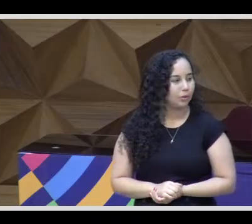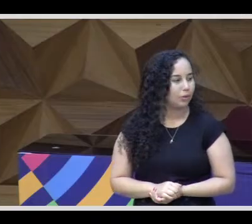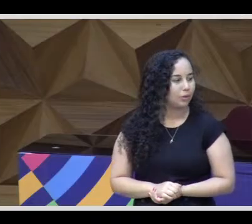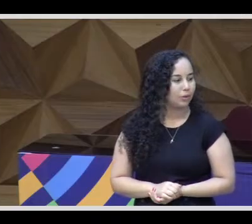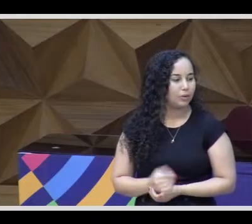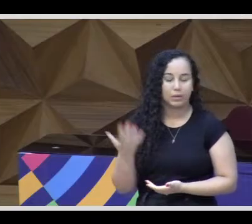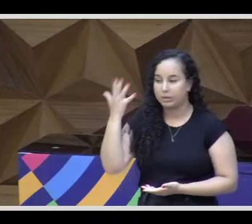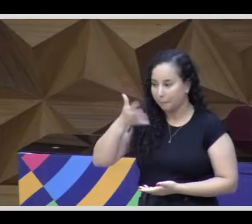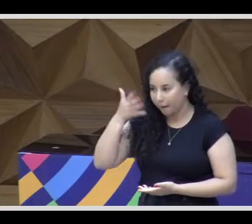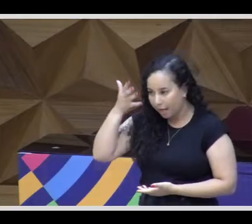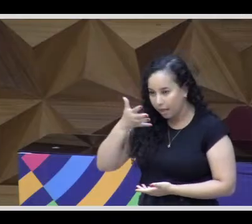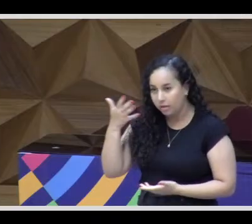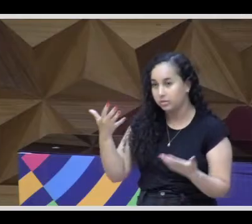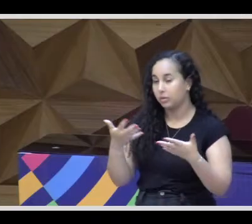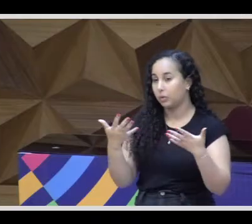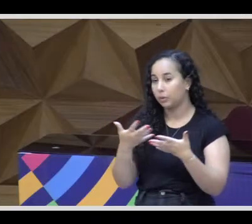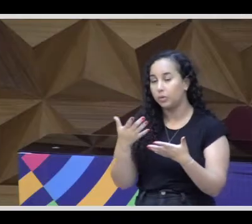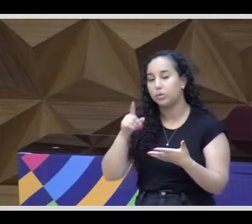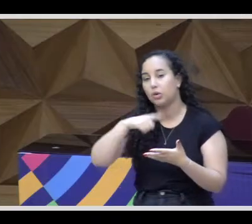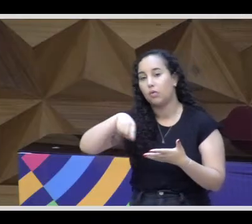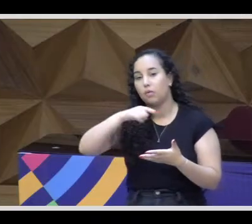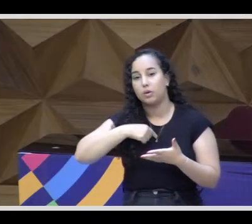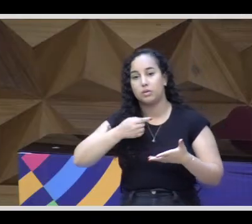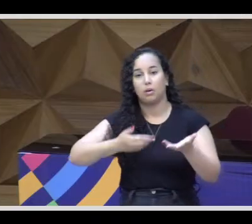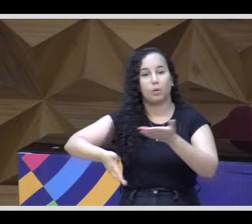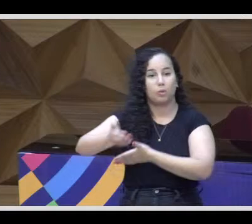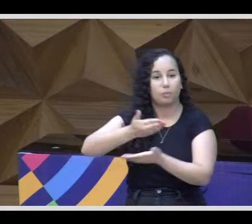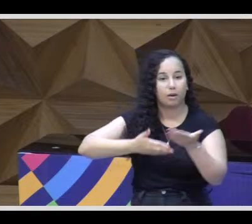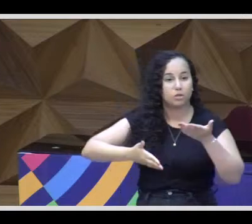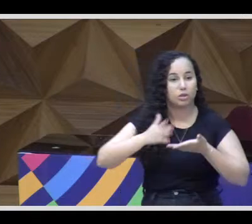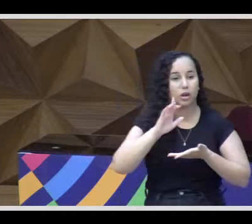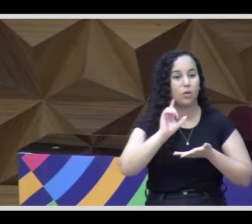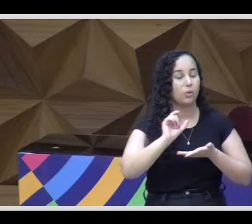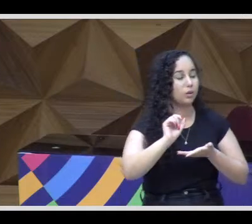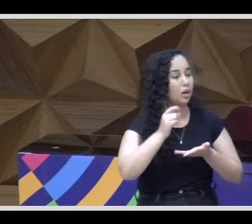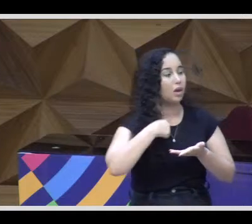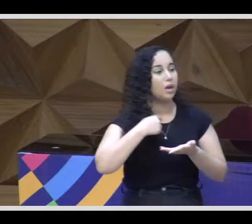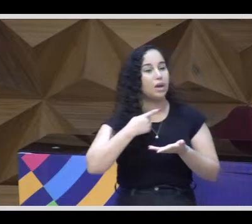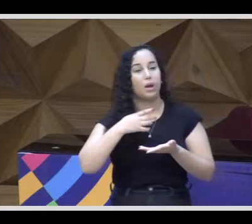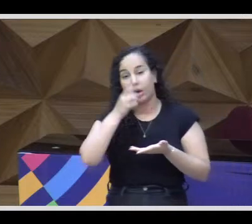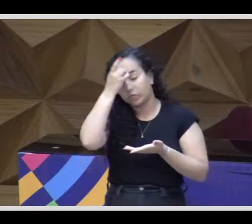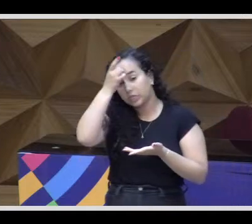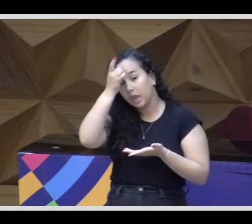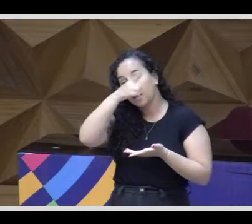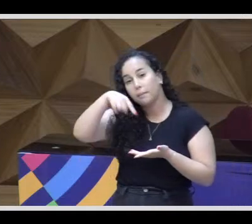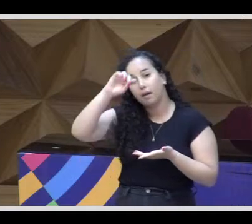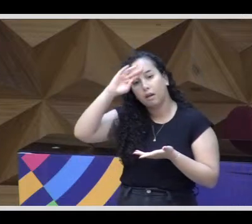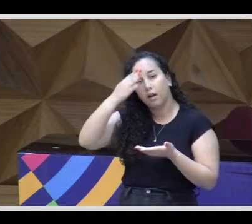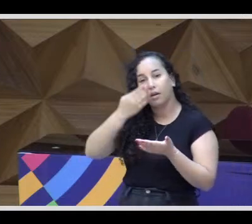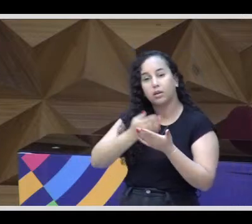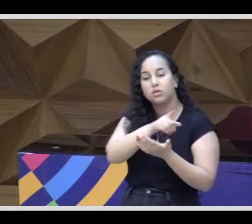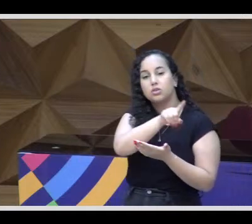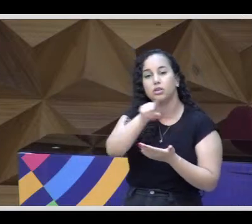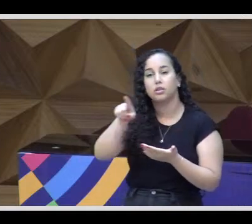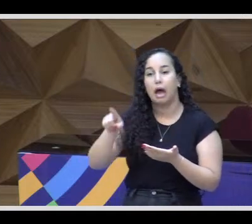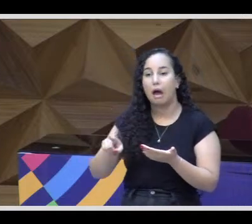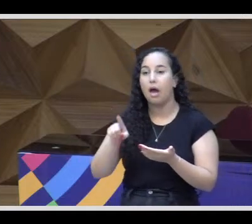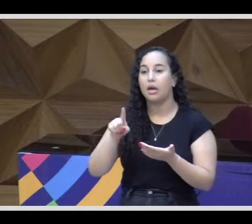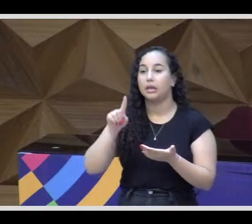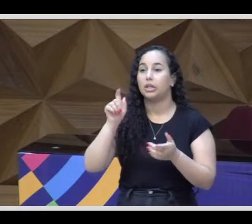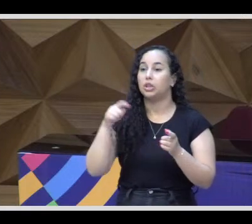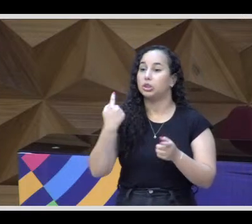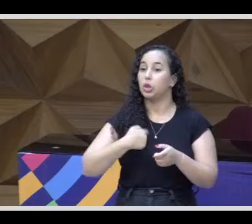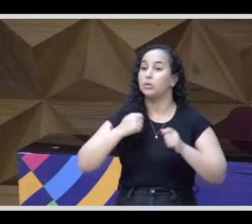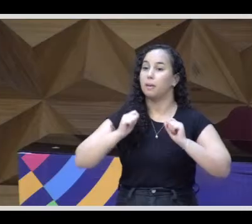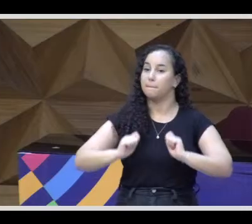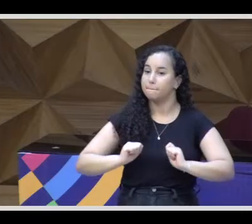speech today was to share with you some of these ideas to try to convince you all that we can work together,